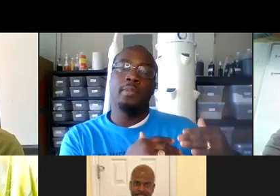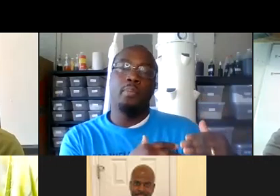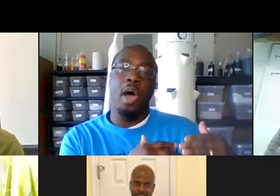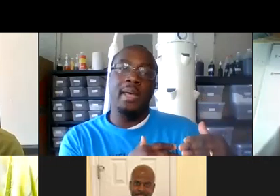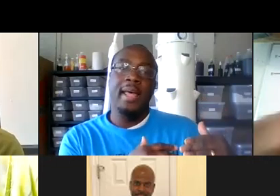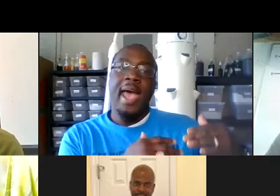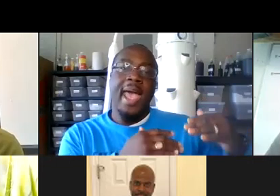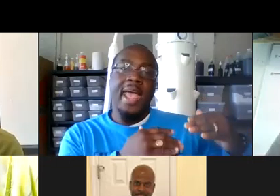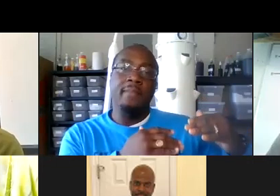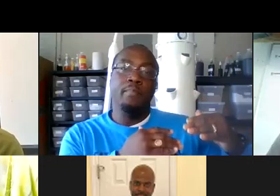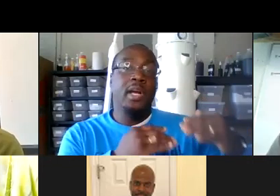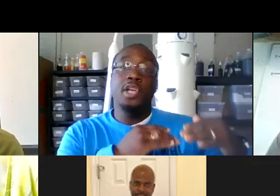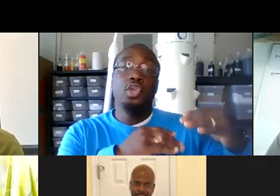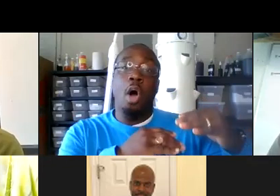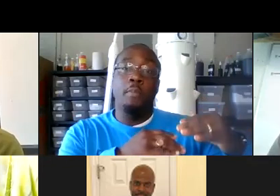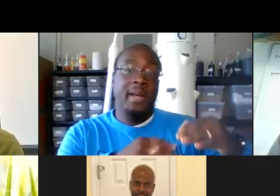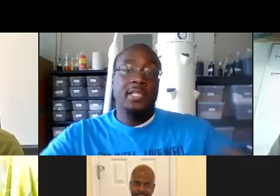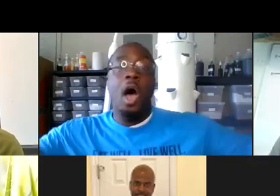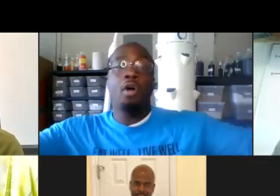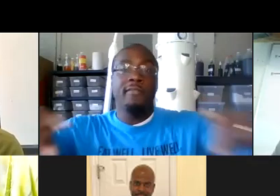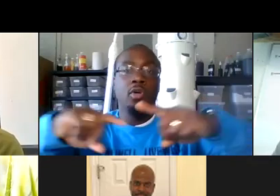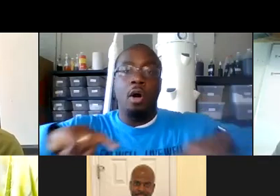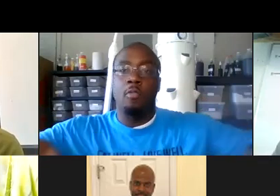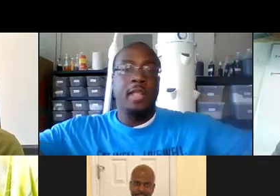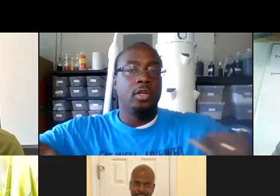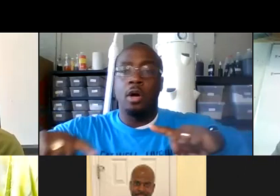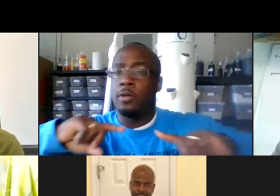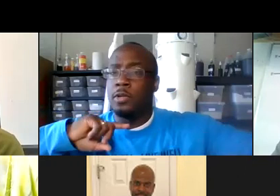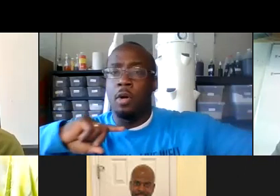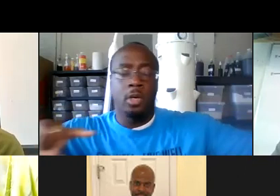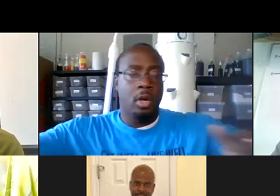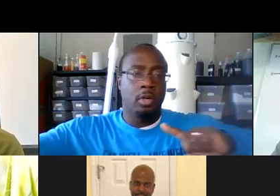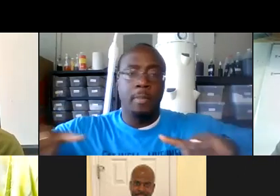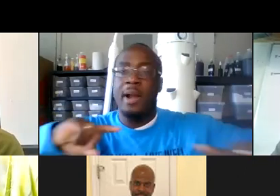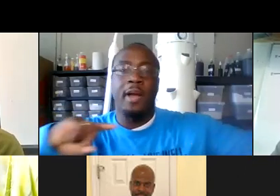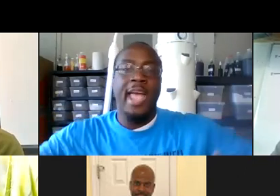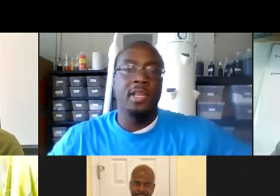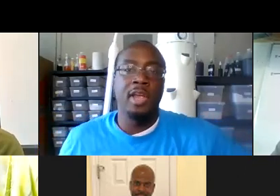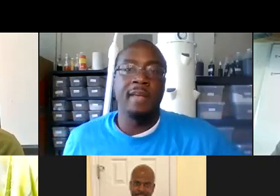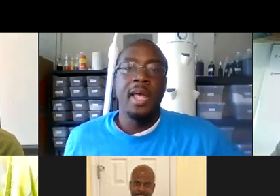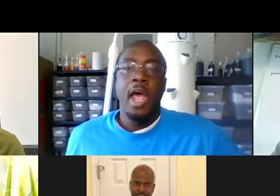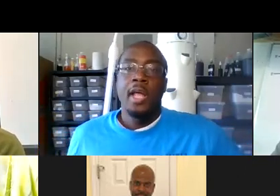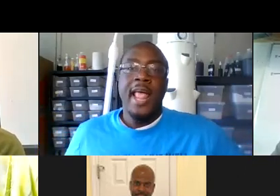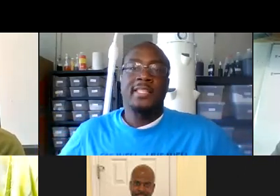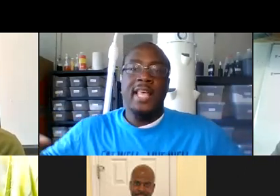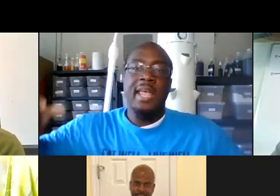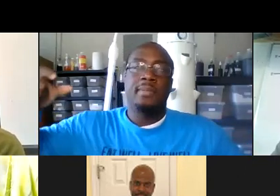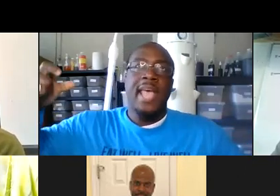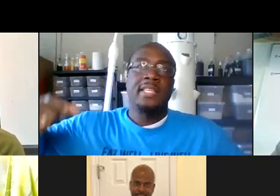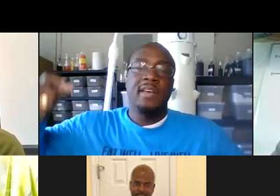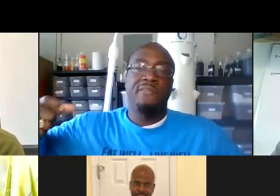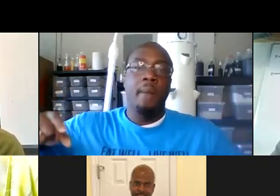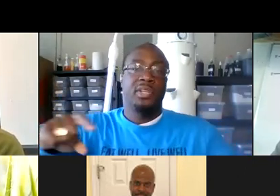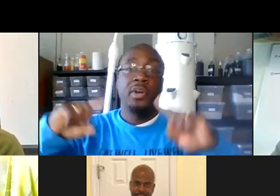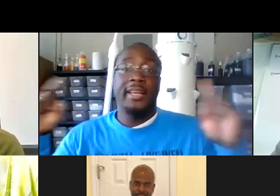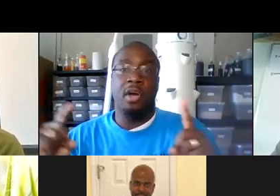Garden department, and because all of you all, whether no matter what county you're in, that same